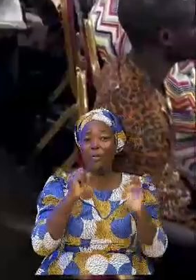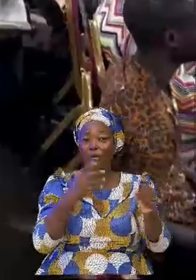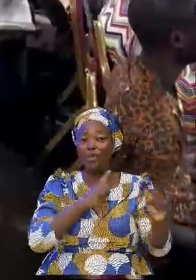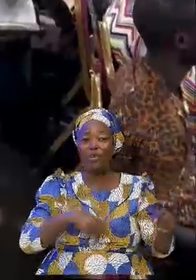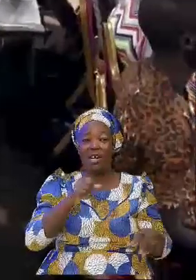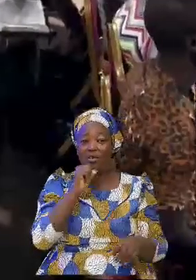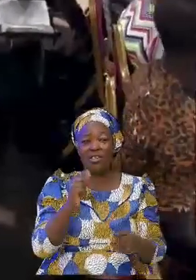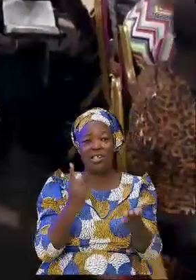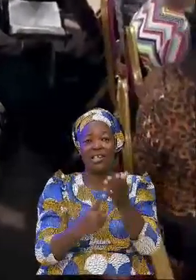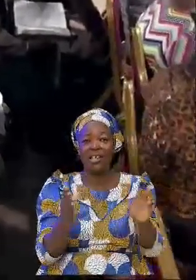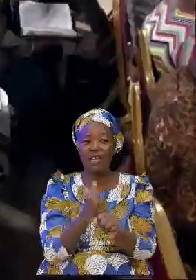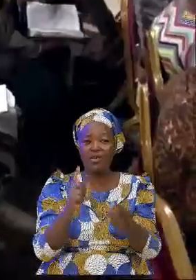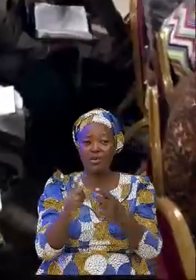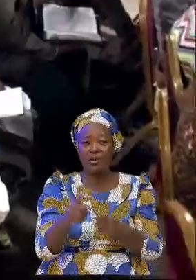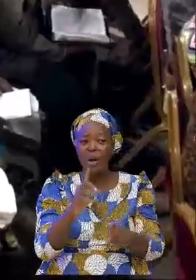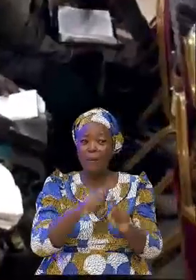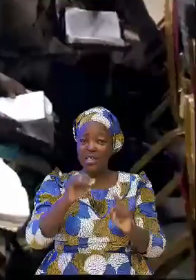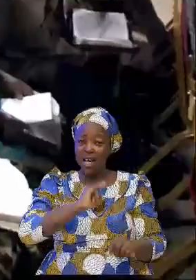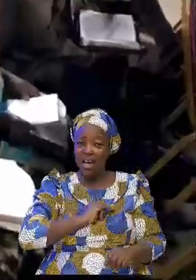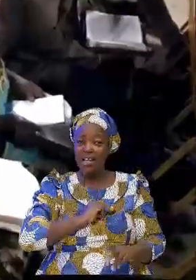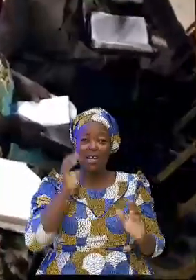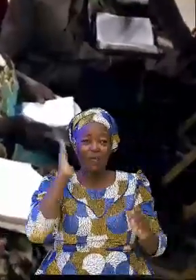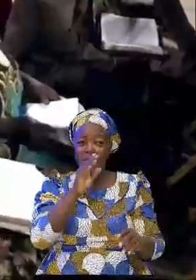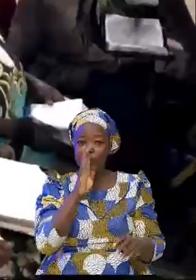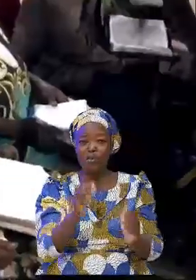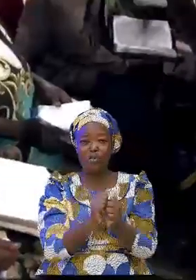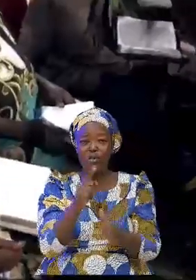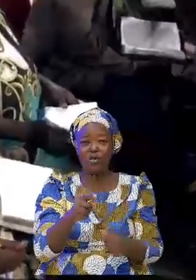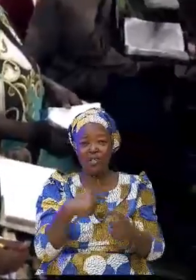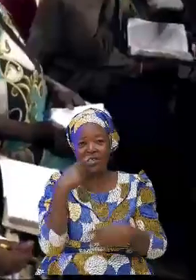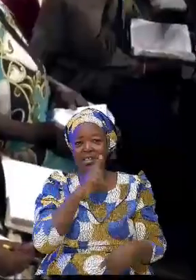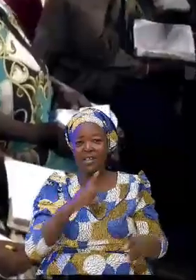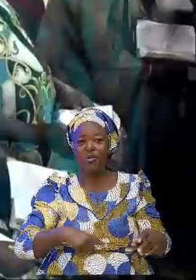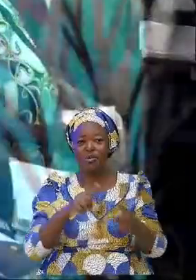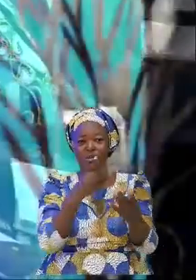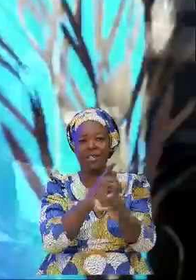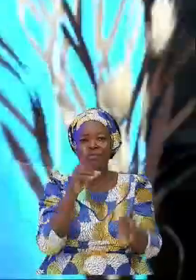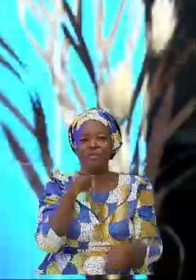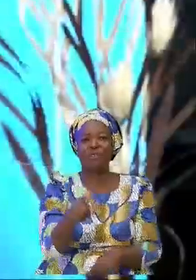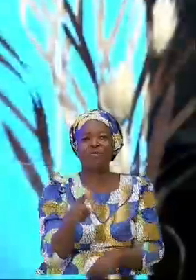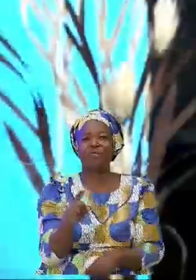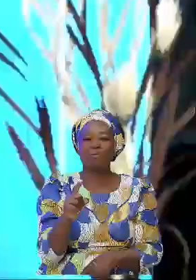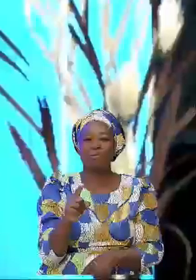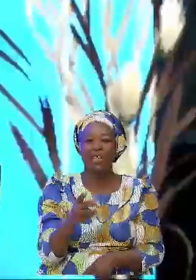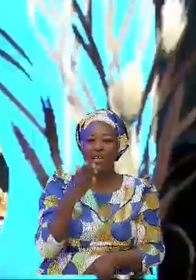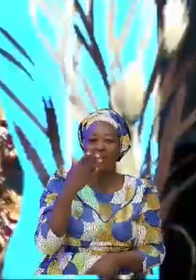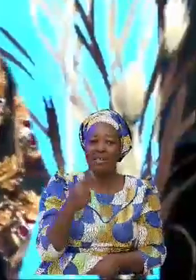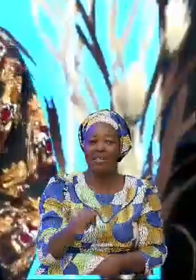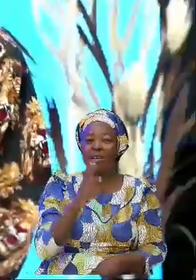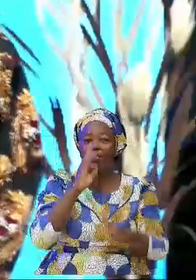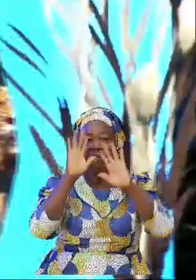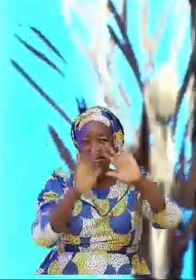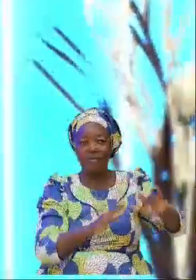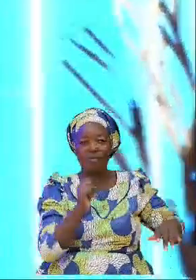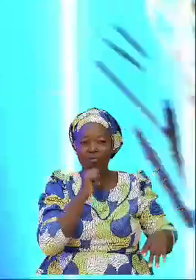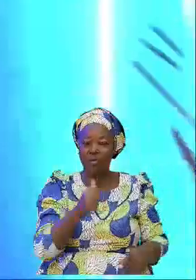the Lord cannot reach you. I will be with you, says the Lord, to deliver you.